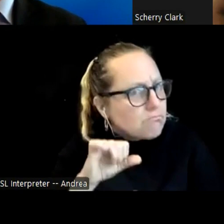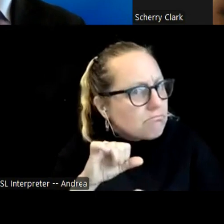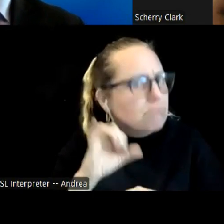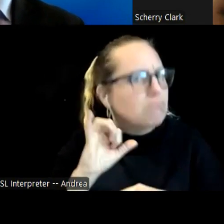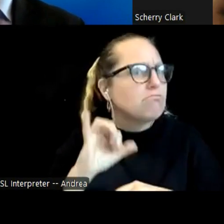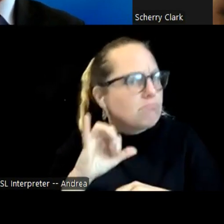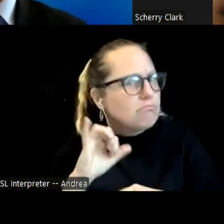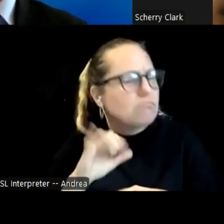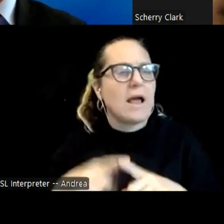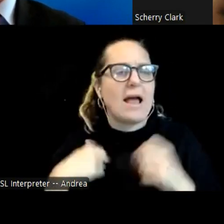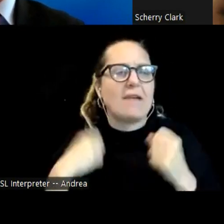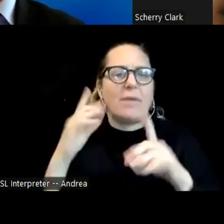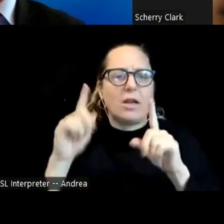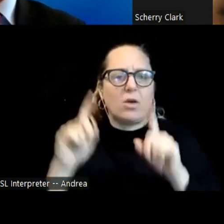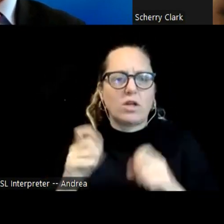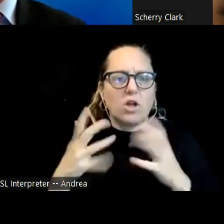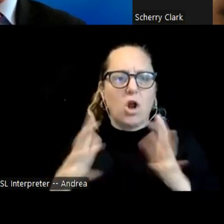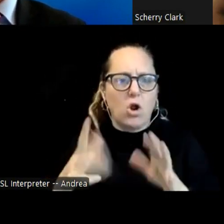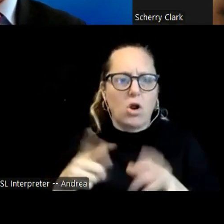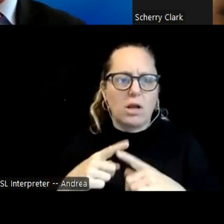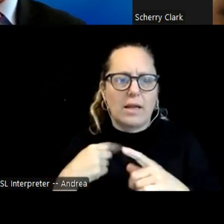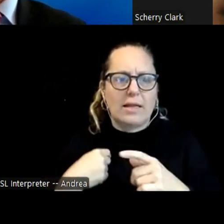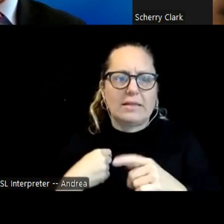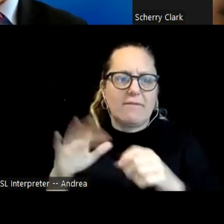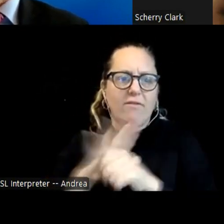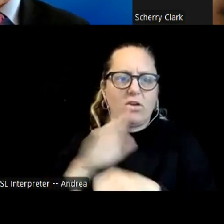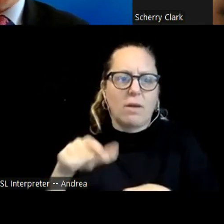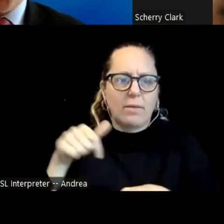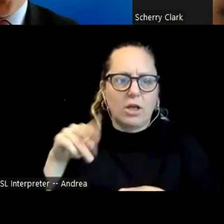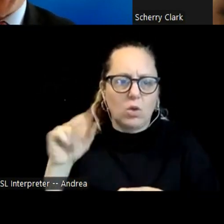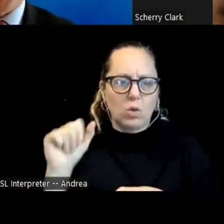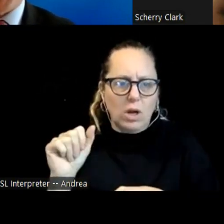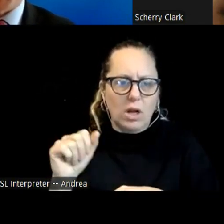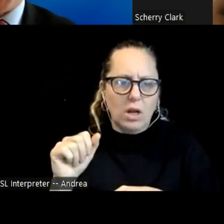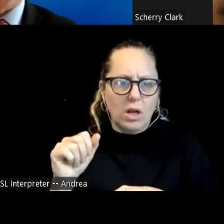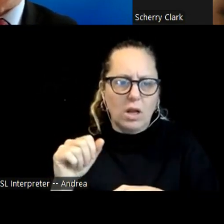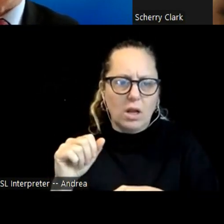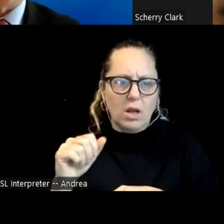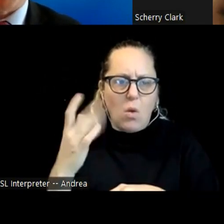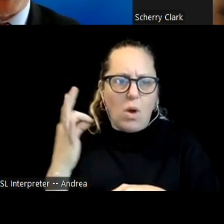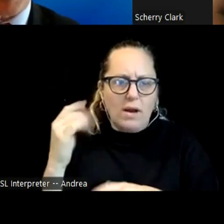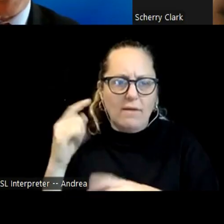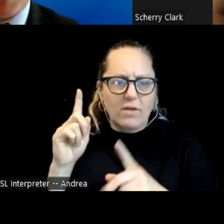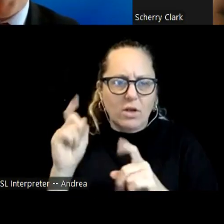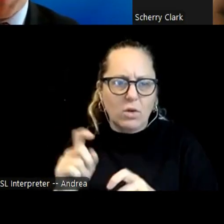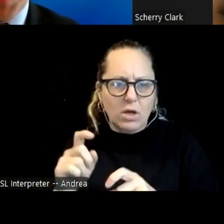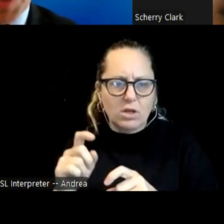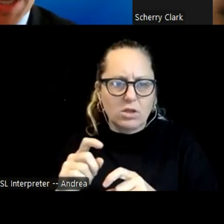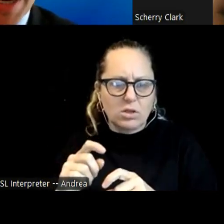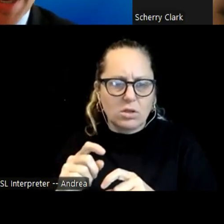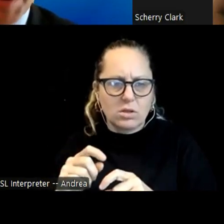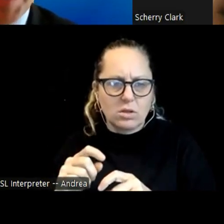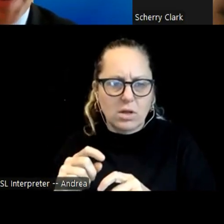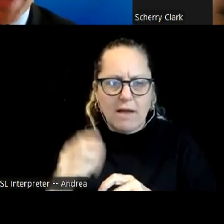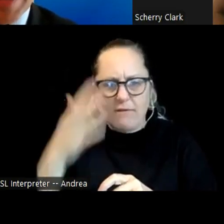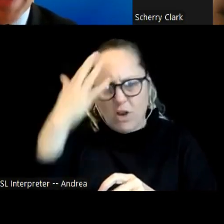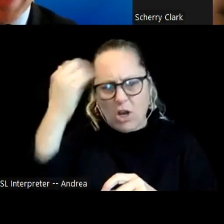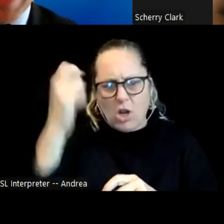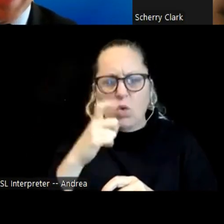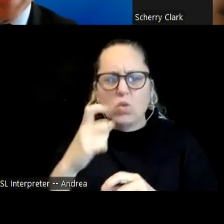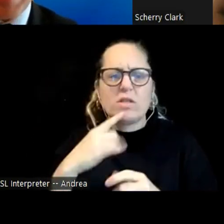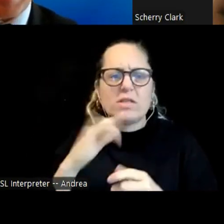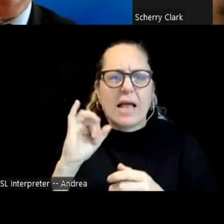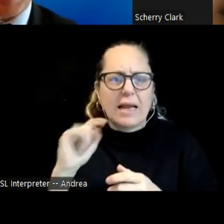Great. we have a lot of questions already that filled up in the Q&A, and one of those questions, I forget who said it. Let me find